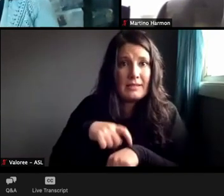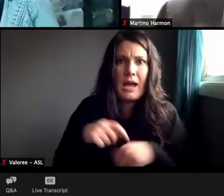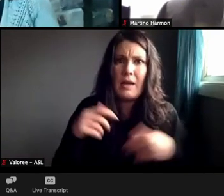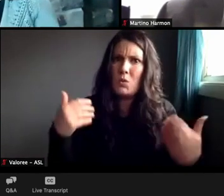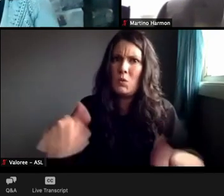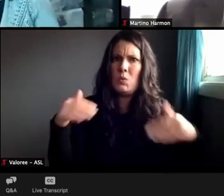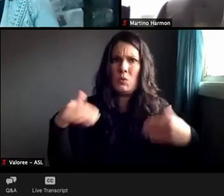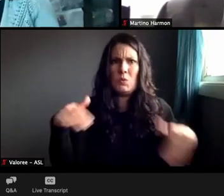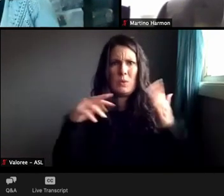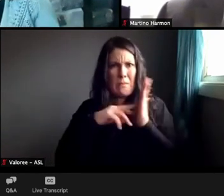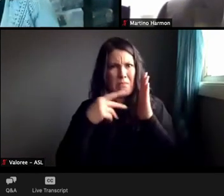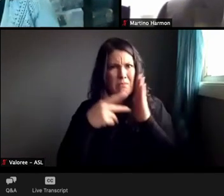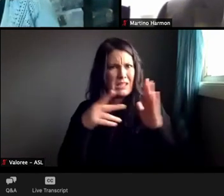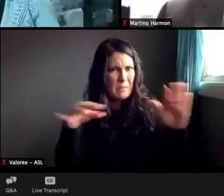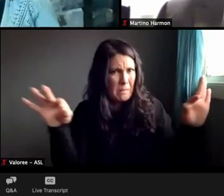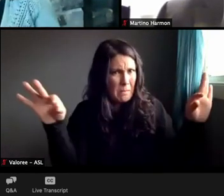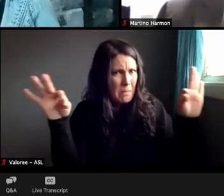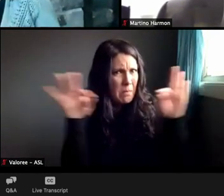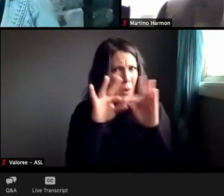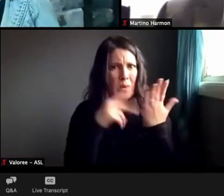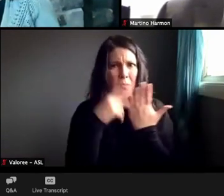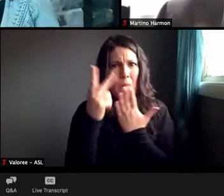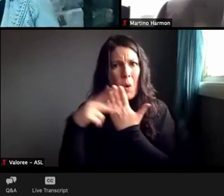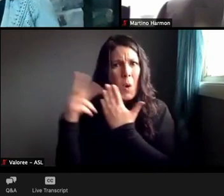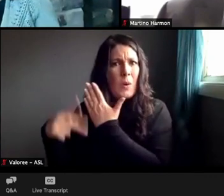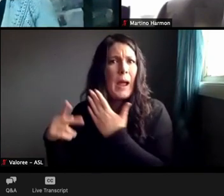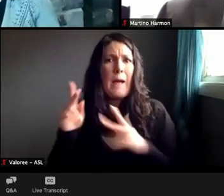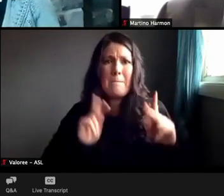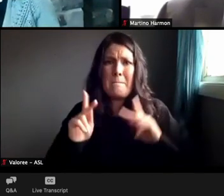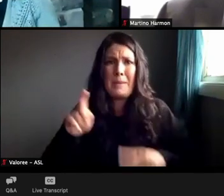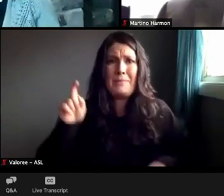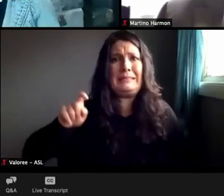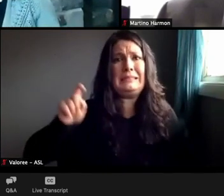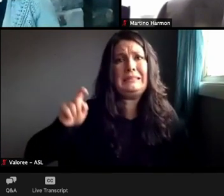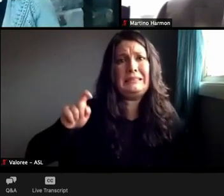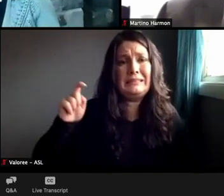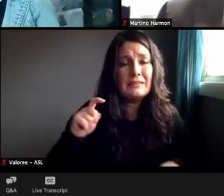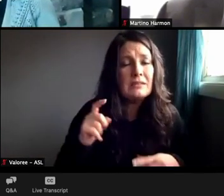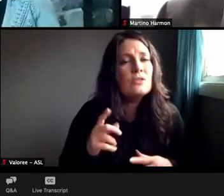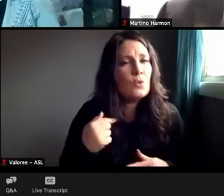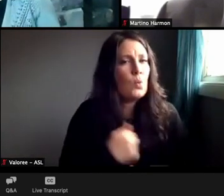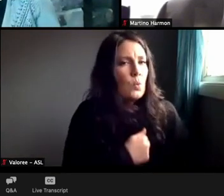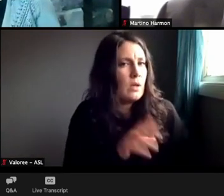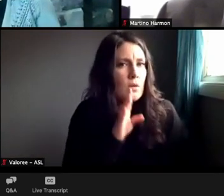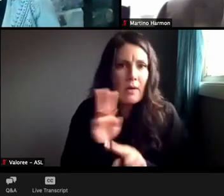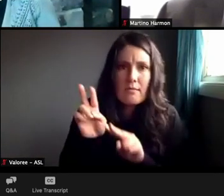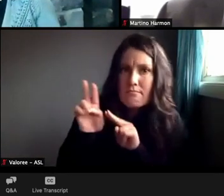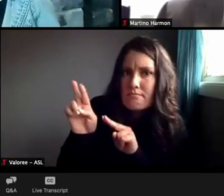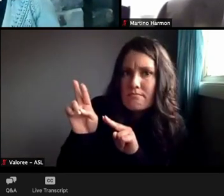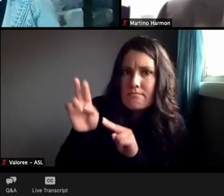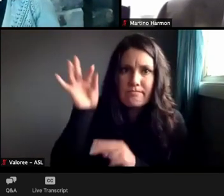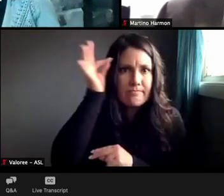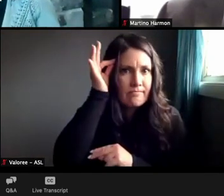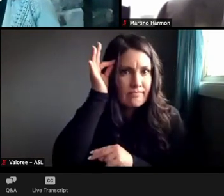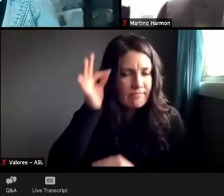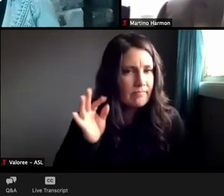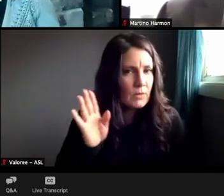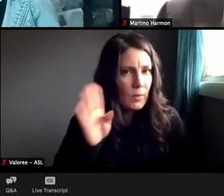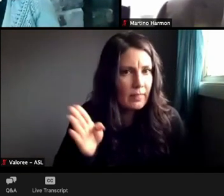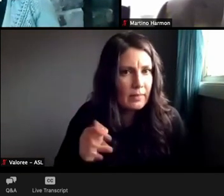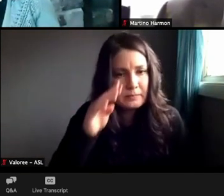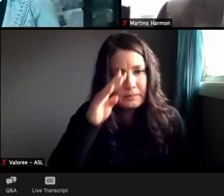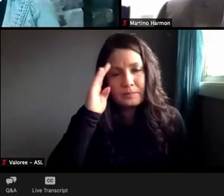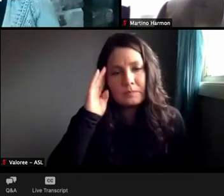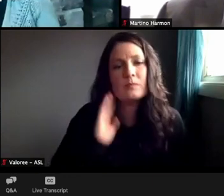programs to help support all of you, and we are committed to continuing to monitor this very closely. Through this process,